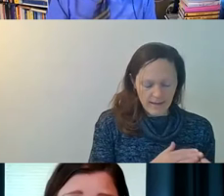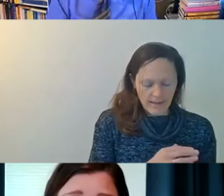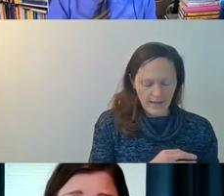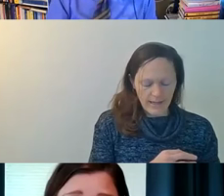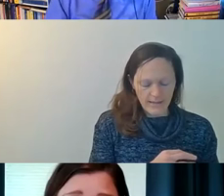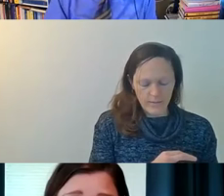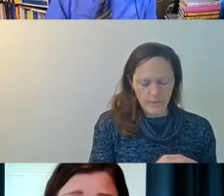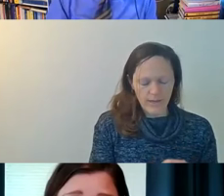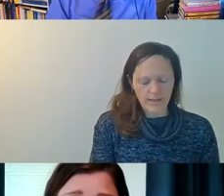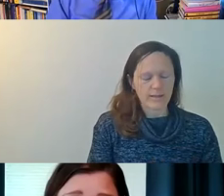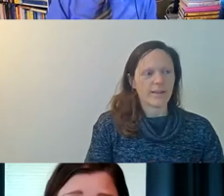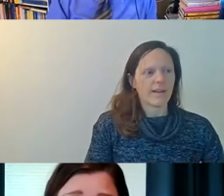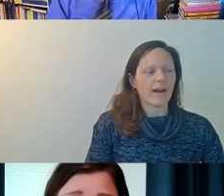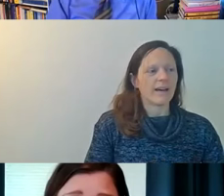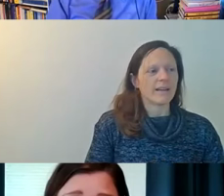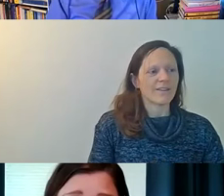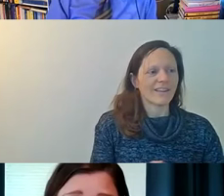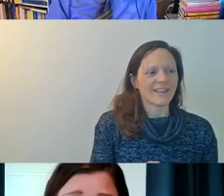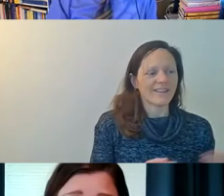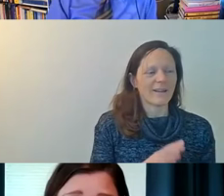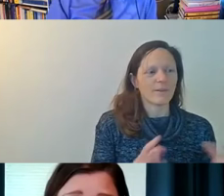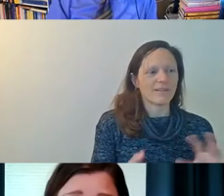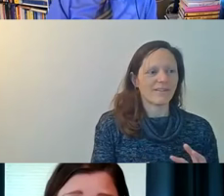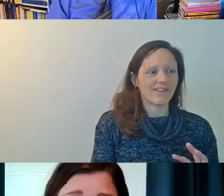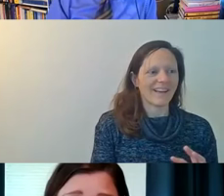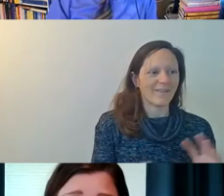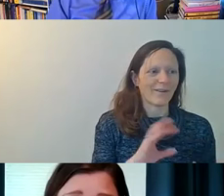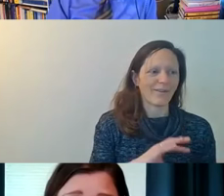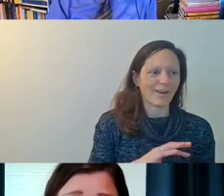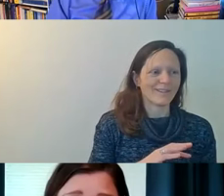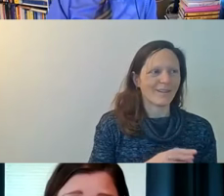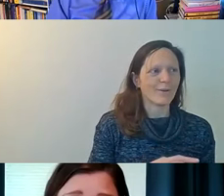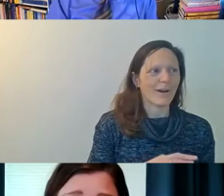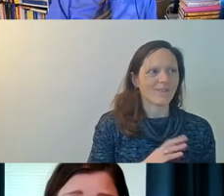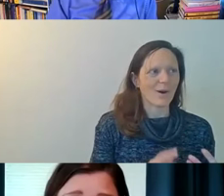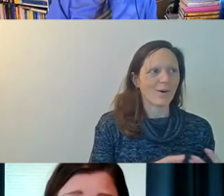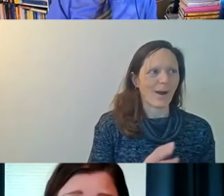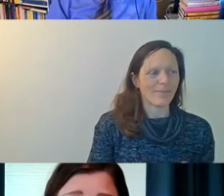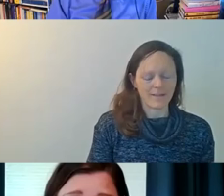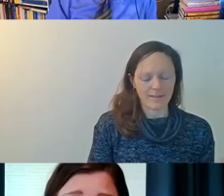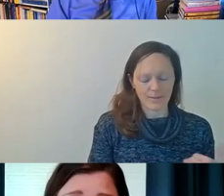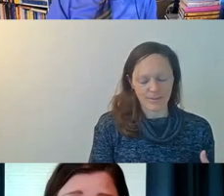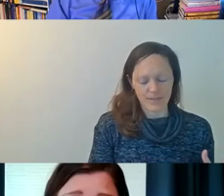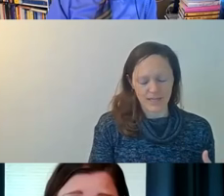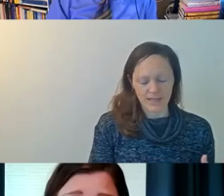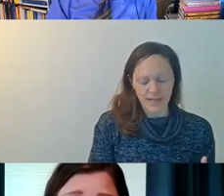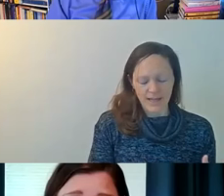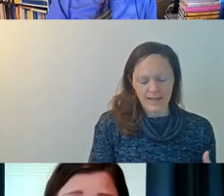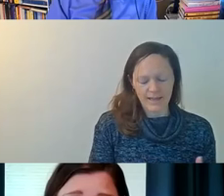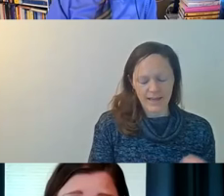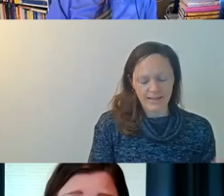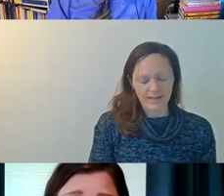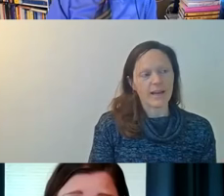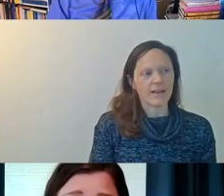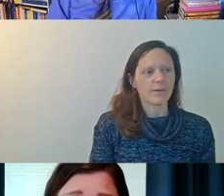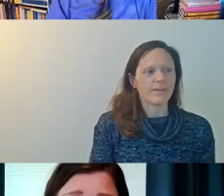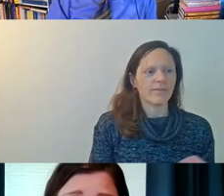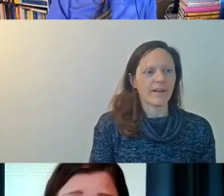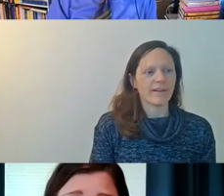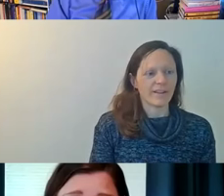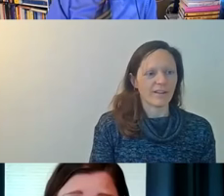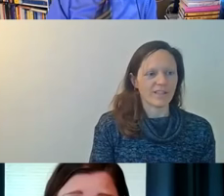access. And when you're looking at these numbers, they're really kind of the reverse of who has a home broadband subscription. And again,